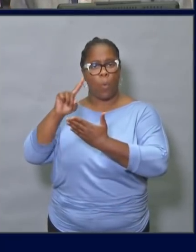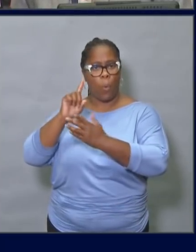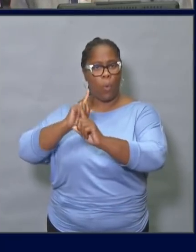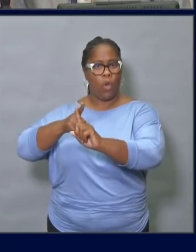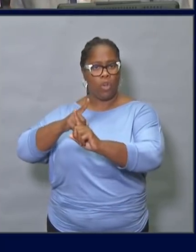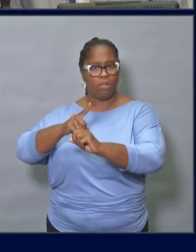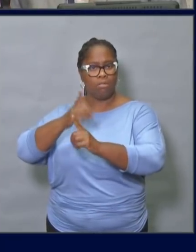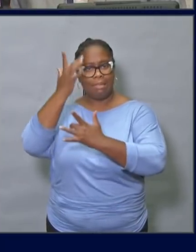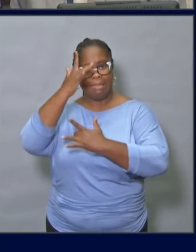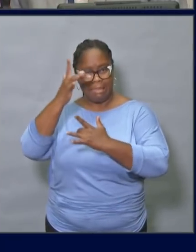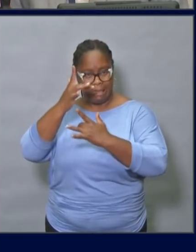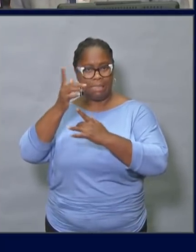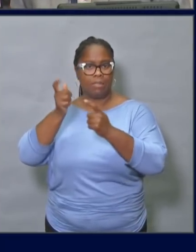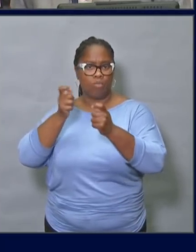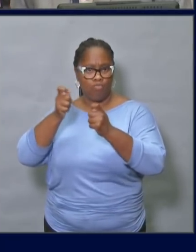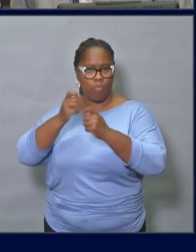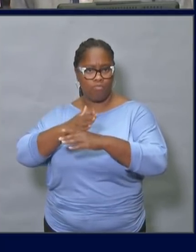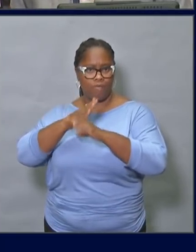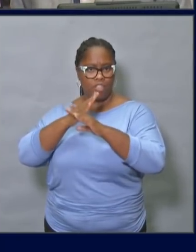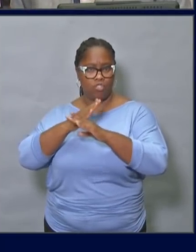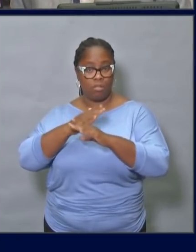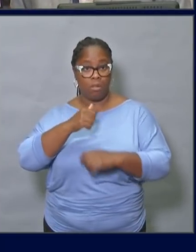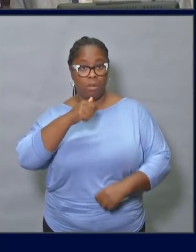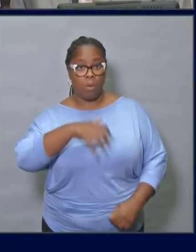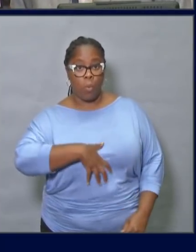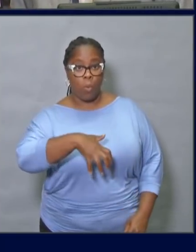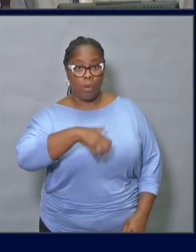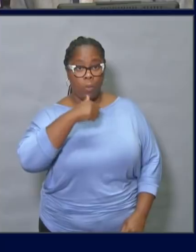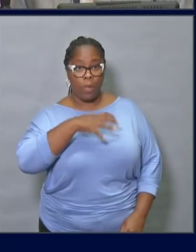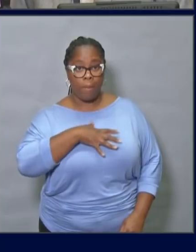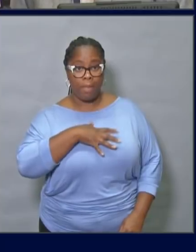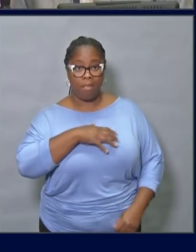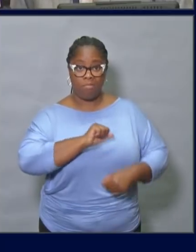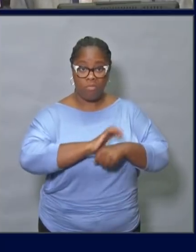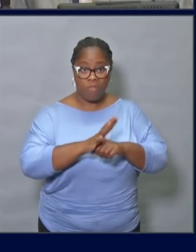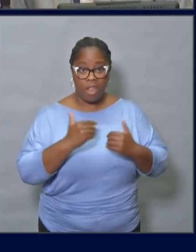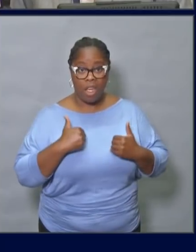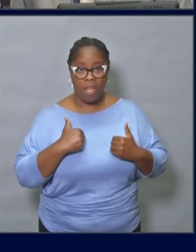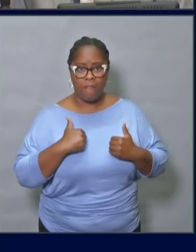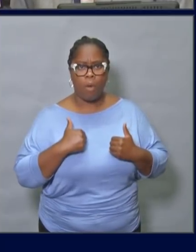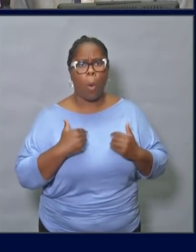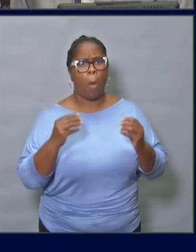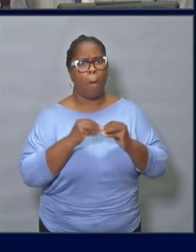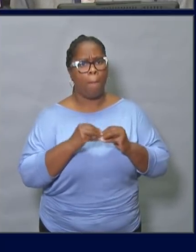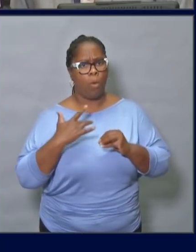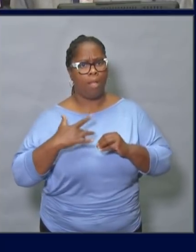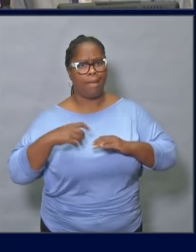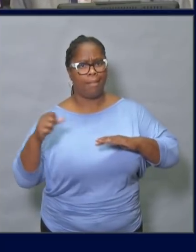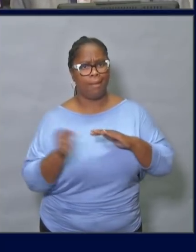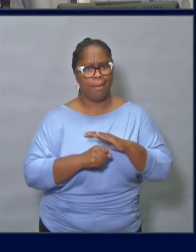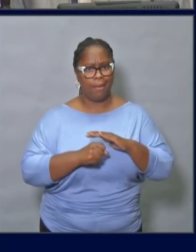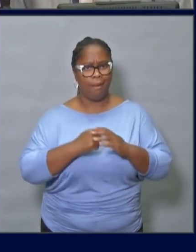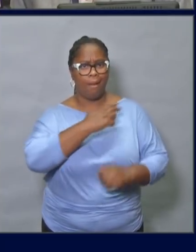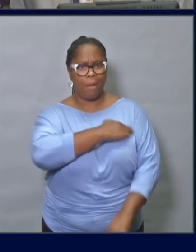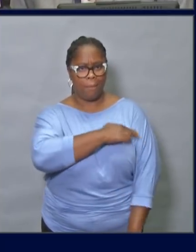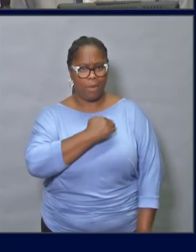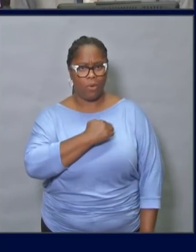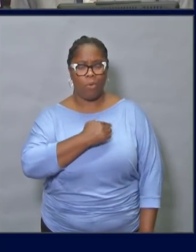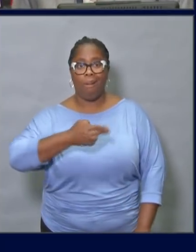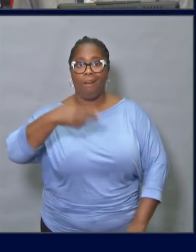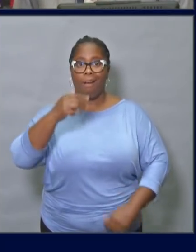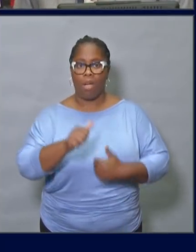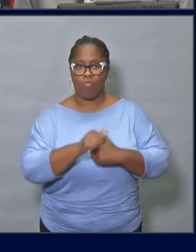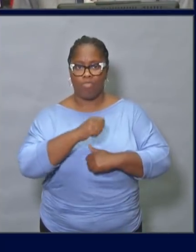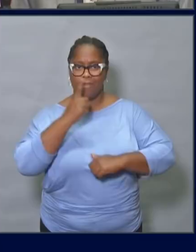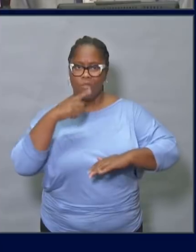with COVID-19 are more likely to be hospitalized and are at increased risk for ICU admission and for being